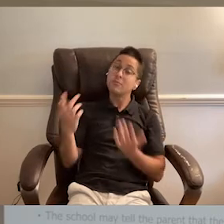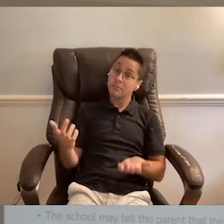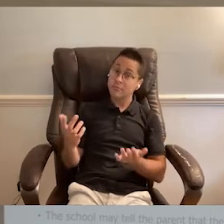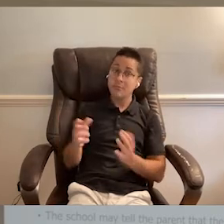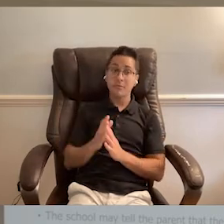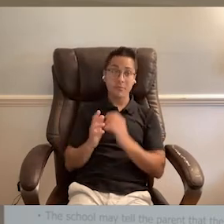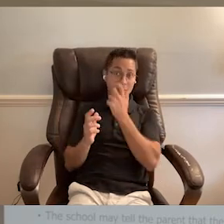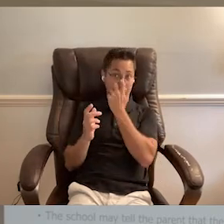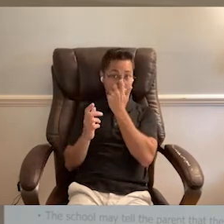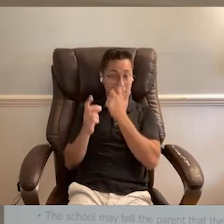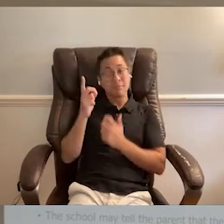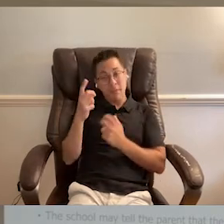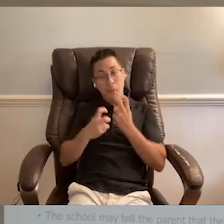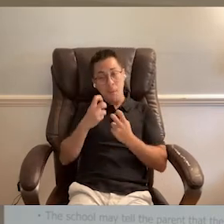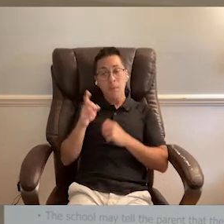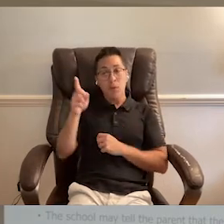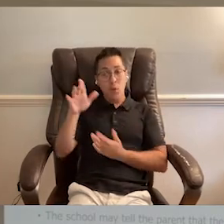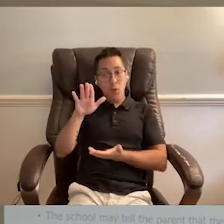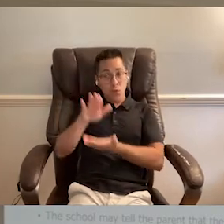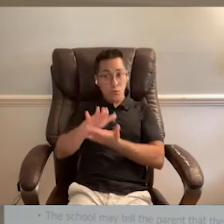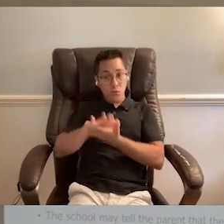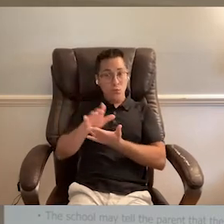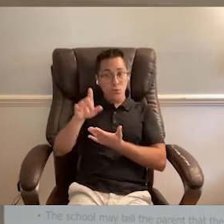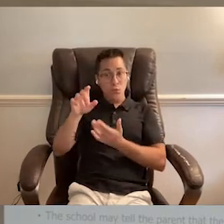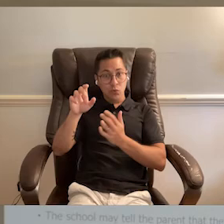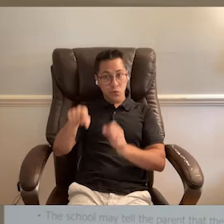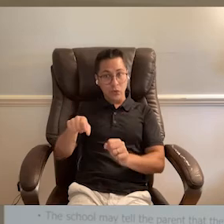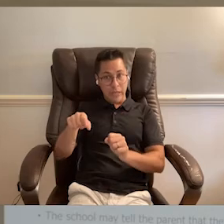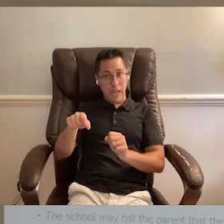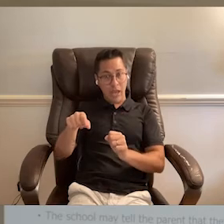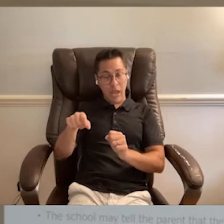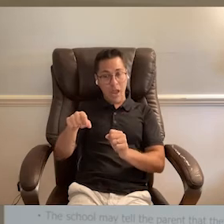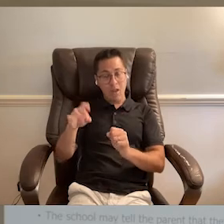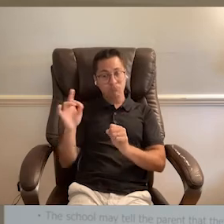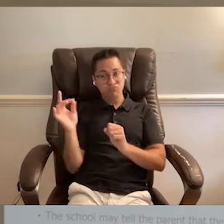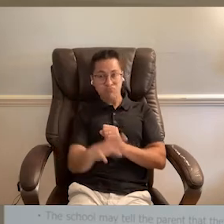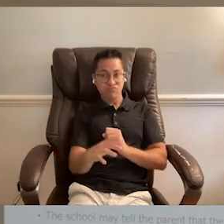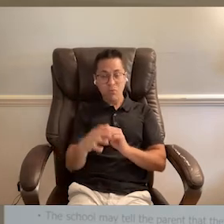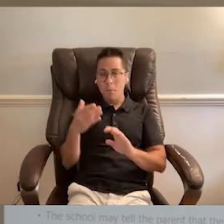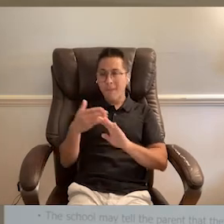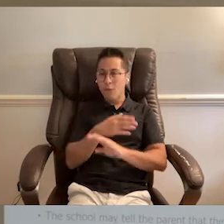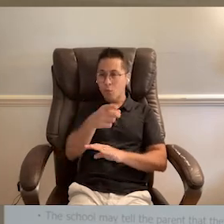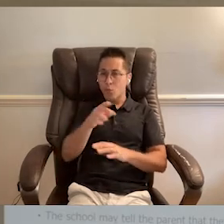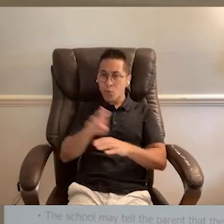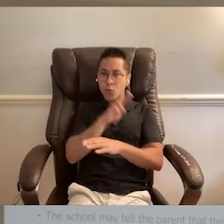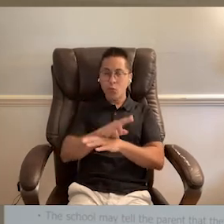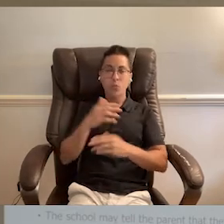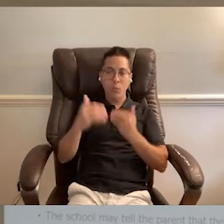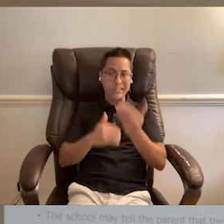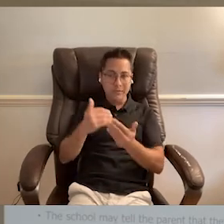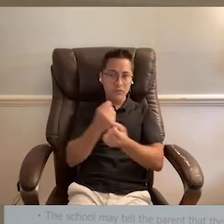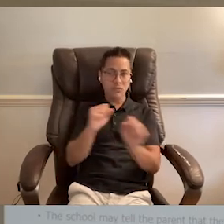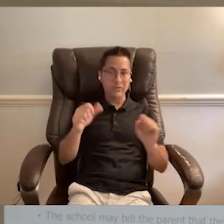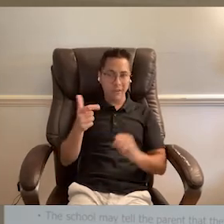The school gets to have the last word before you use your procedural safeguard rights. Okay?